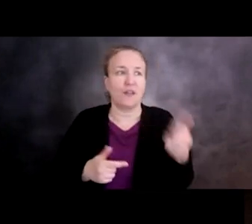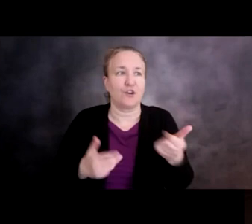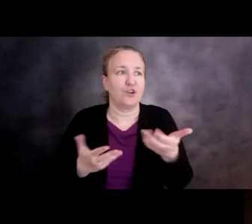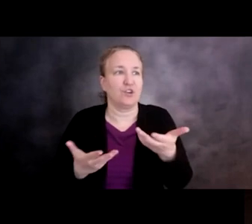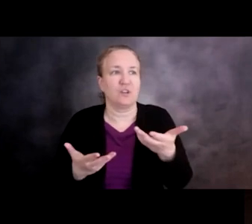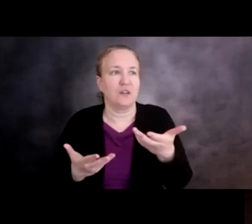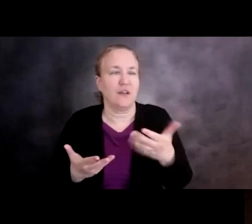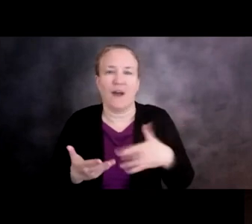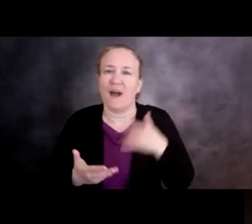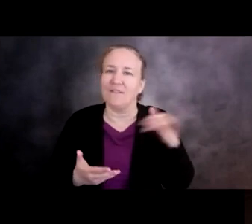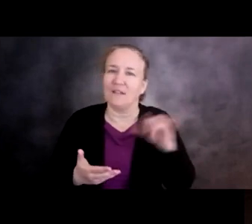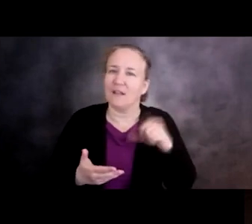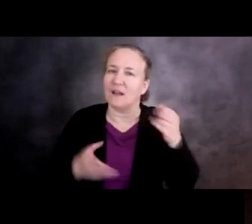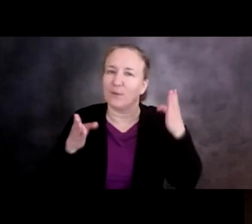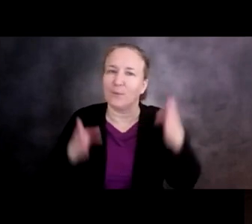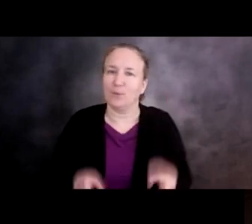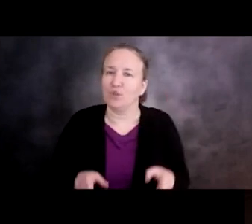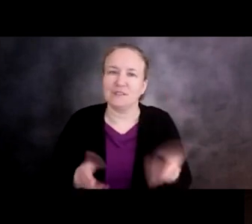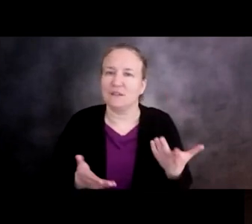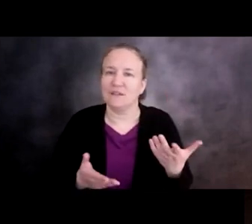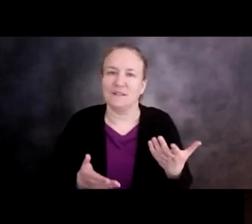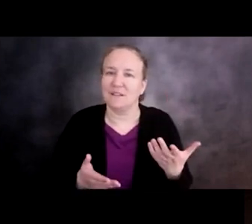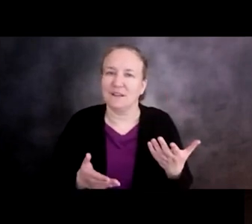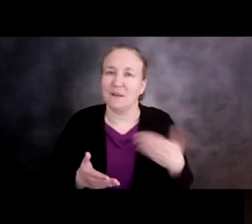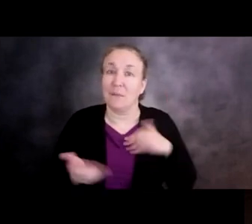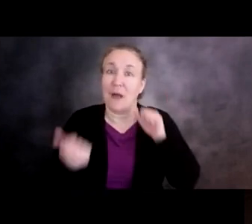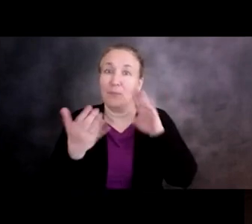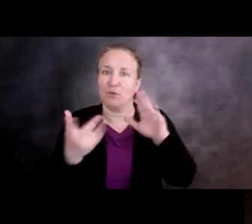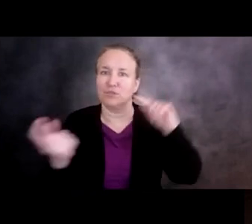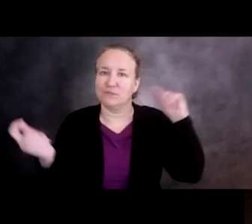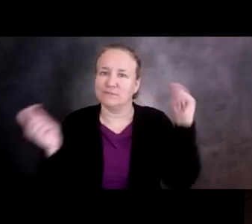I felt like another person. My approach was different then.